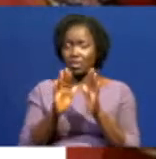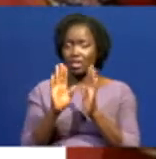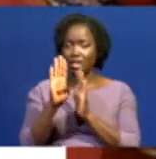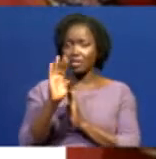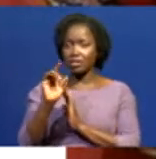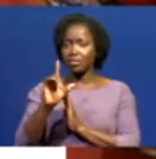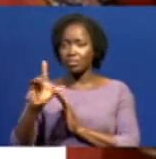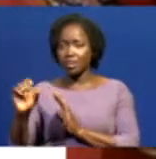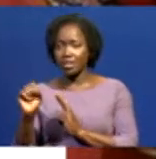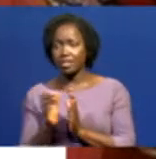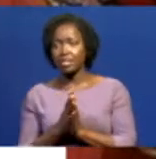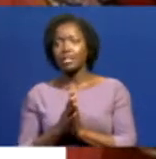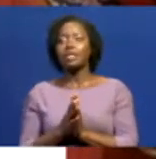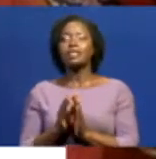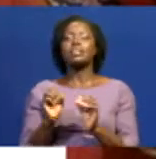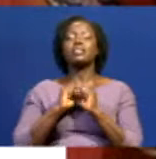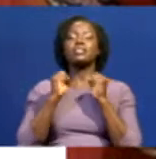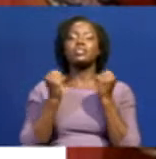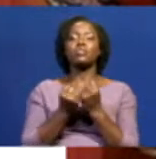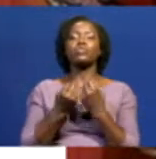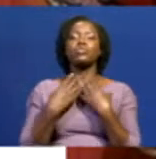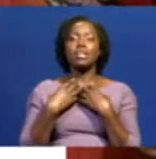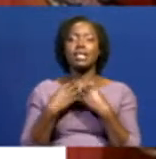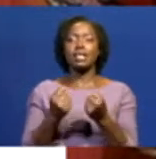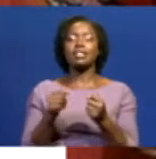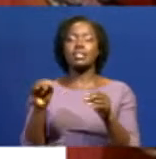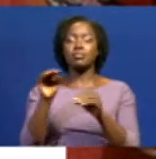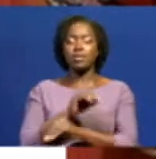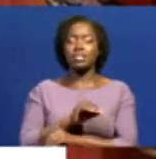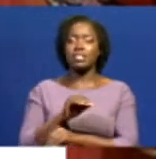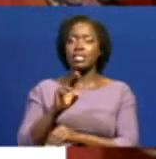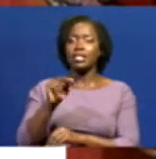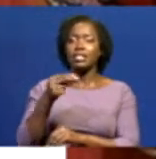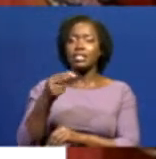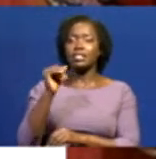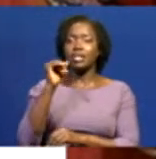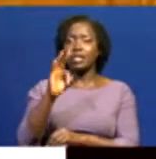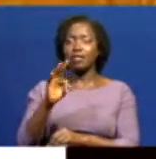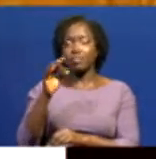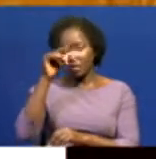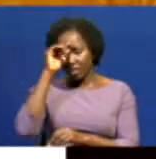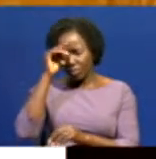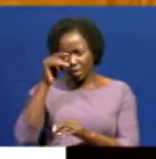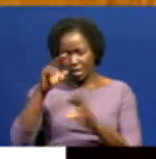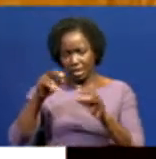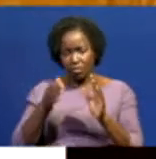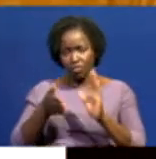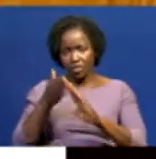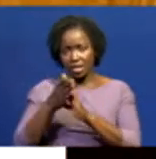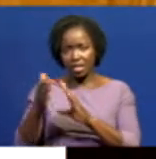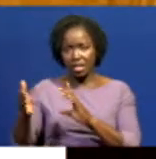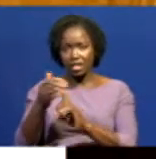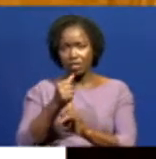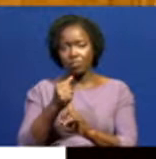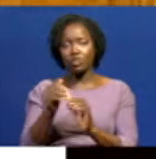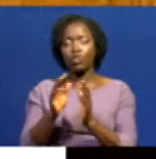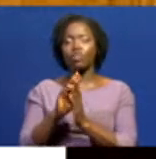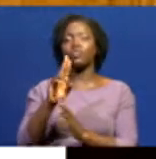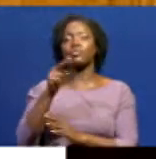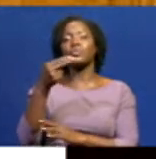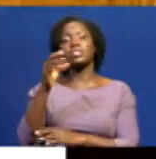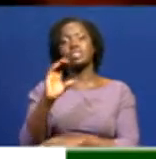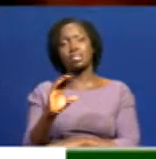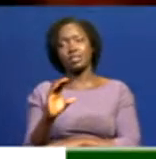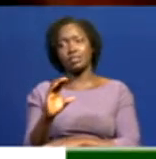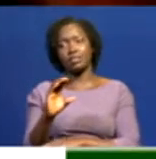Health Insurance Bill is expected to replace the National Health Insurance Fund as the government seeks to fast-track the achievement of universal health